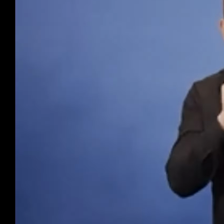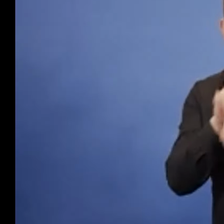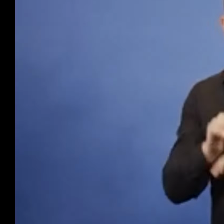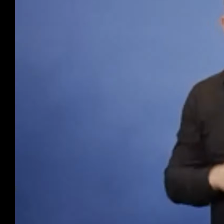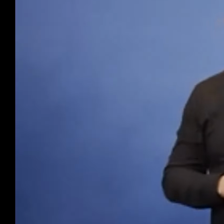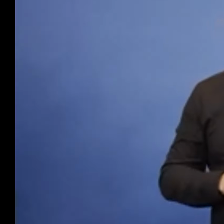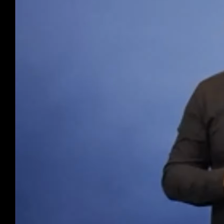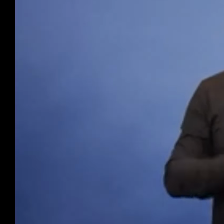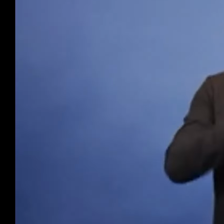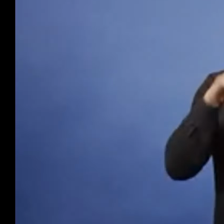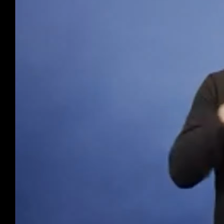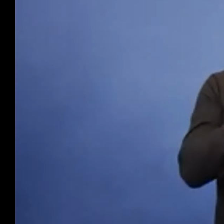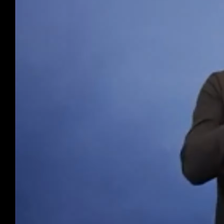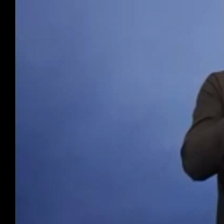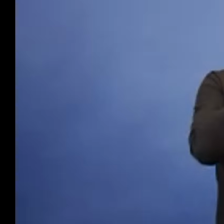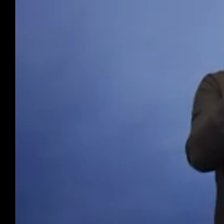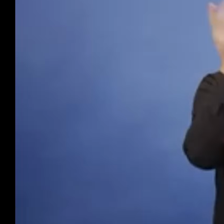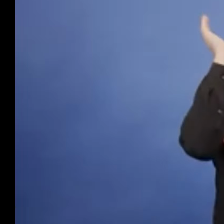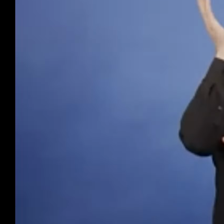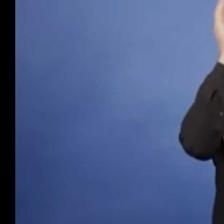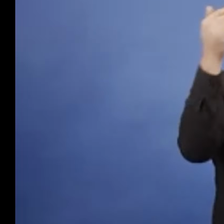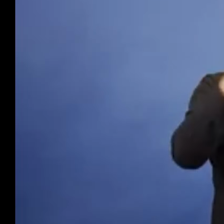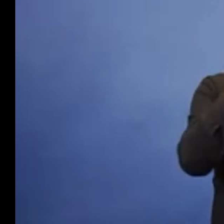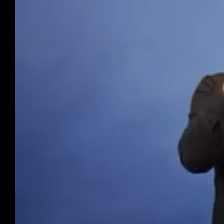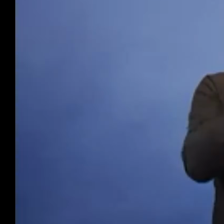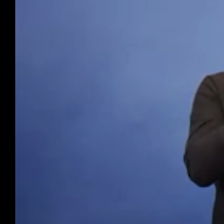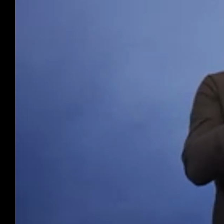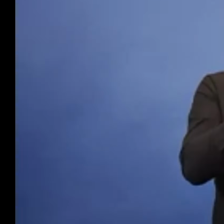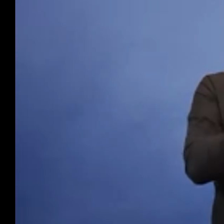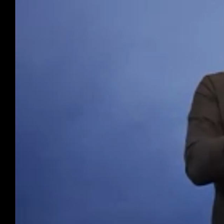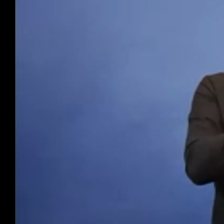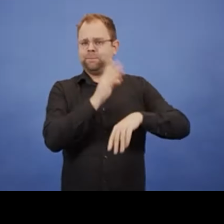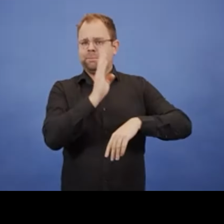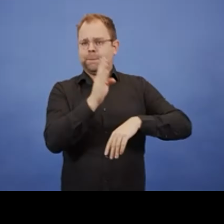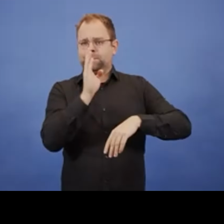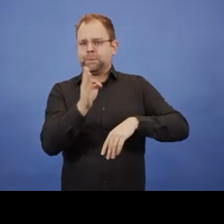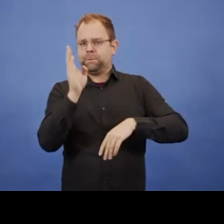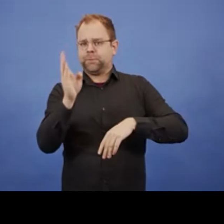and captioners to follow. Thank you all and have a good meeting.